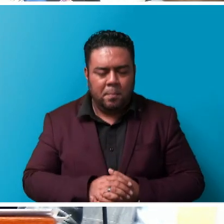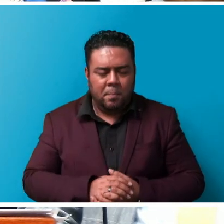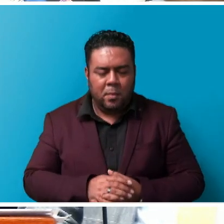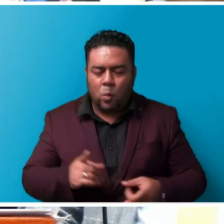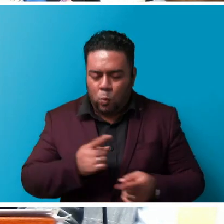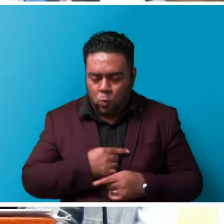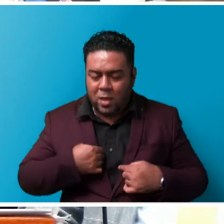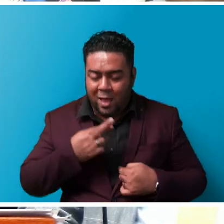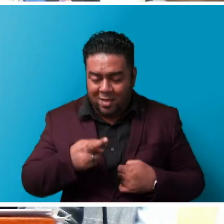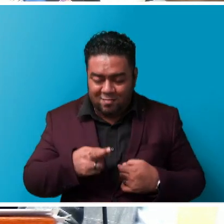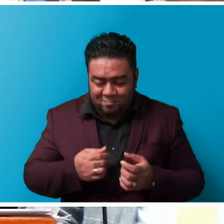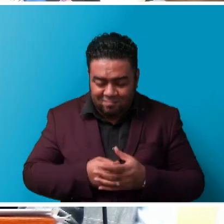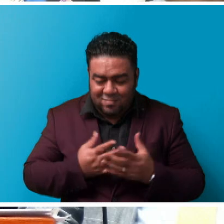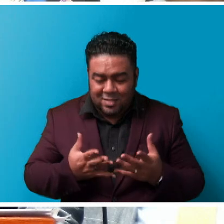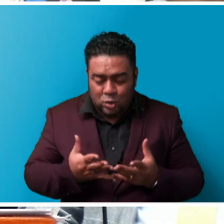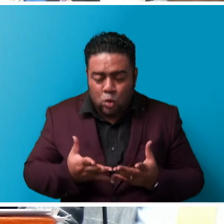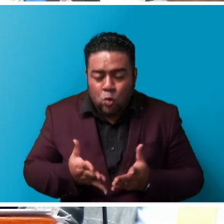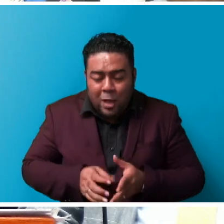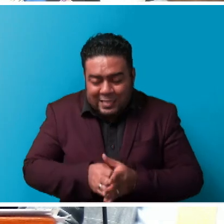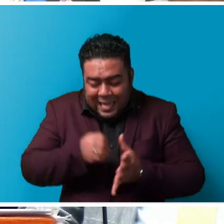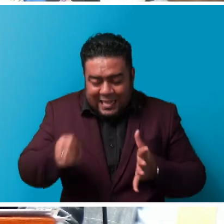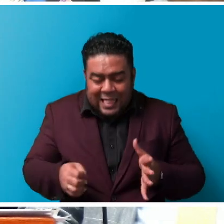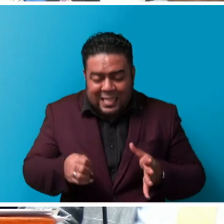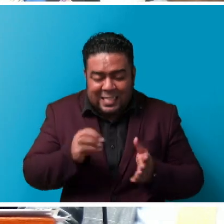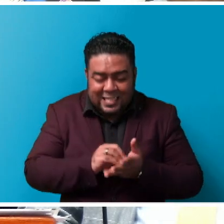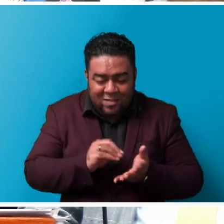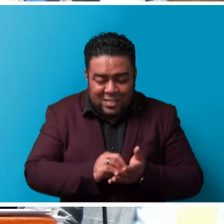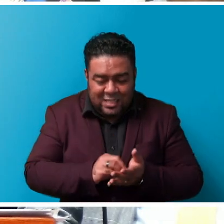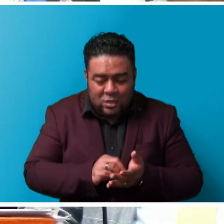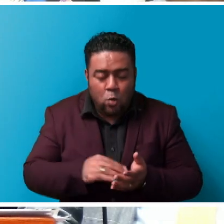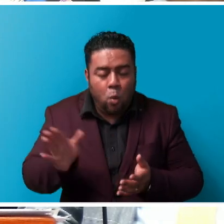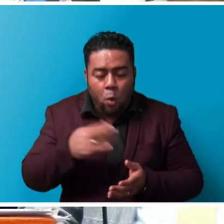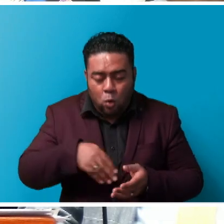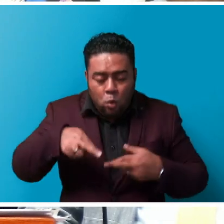to extending the services to all road